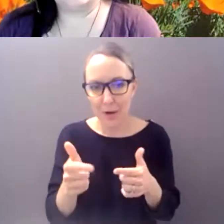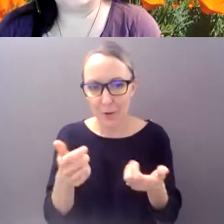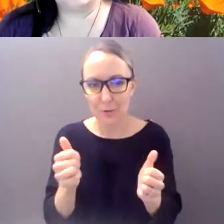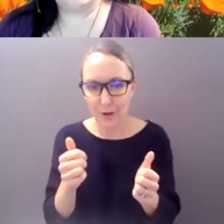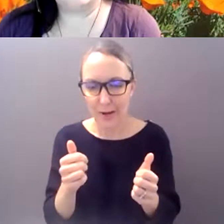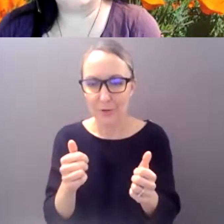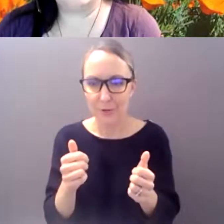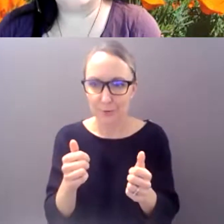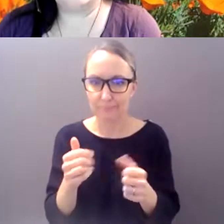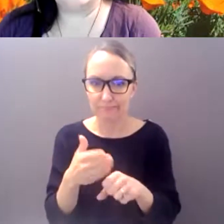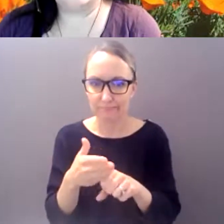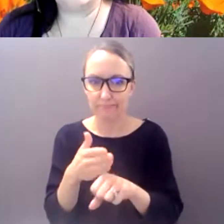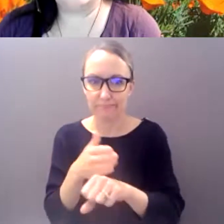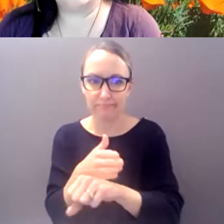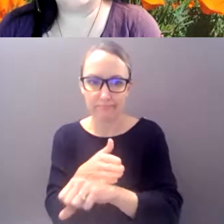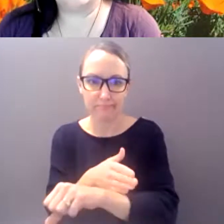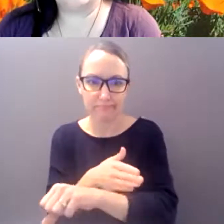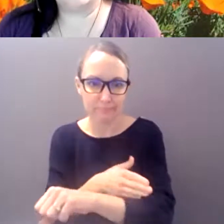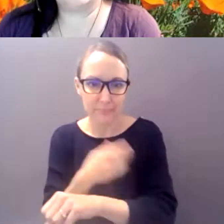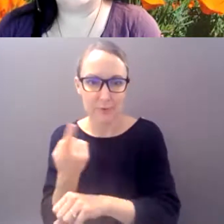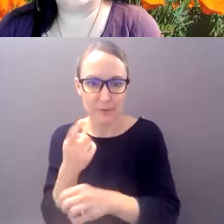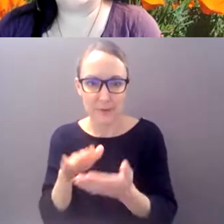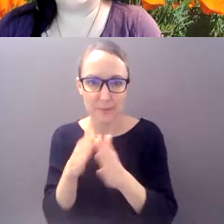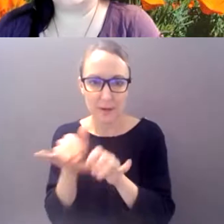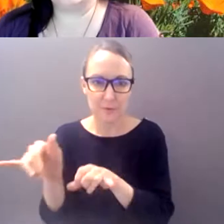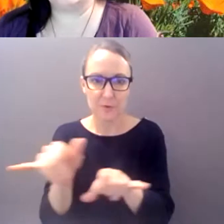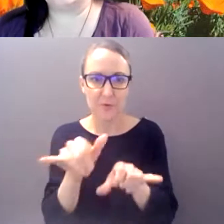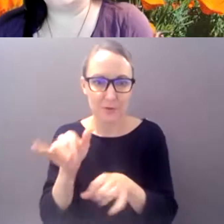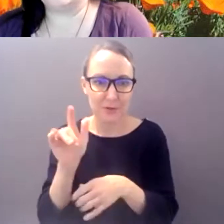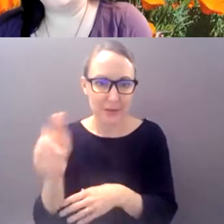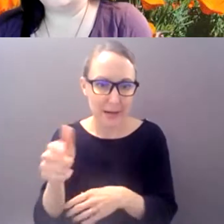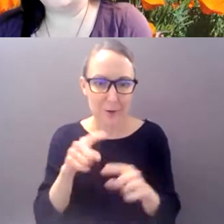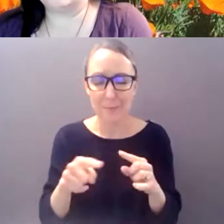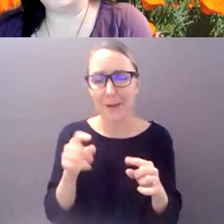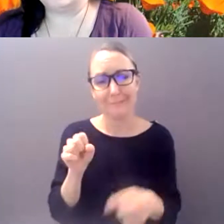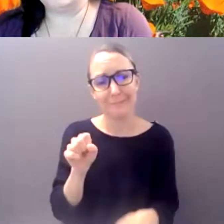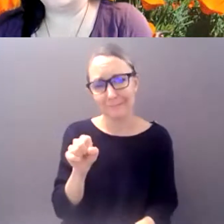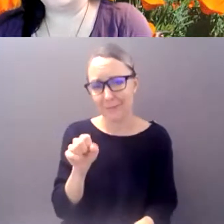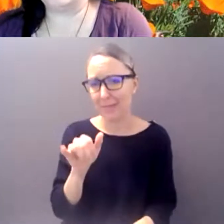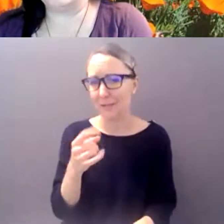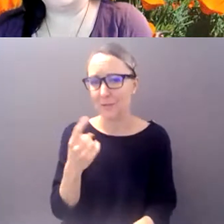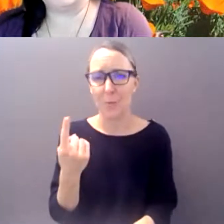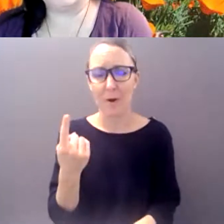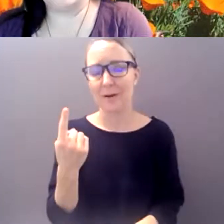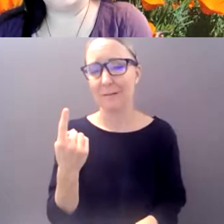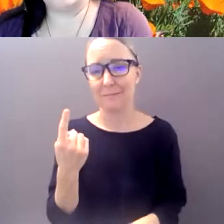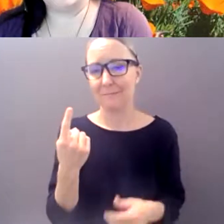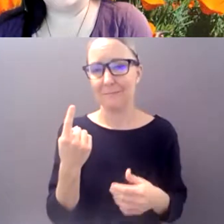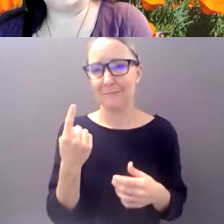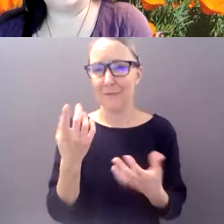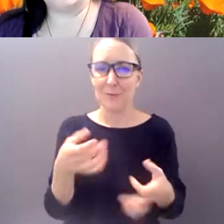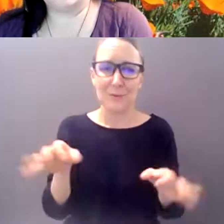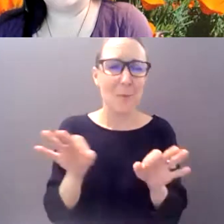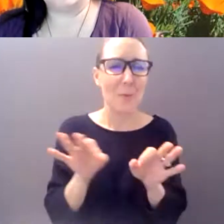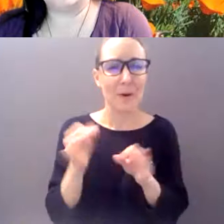that maybe would be universal assessment. But yeah, that's absolutely one of those, really key